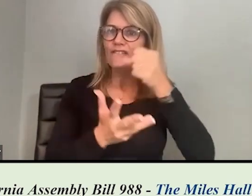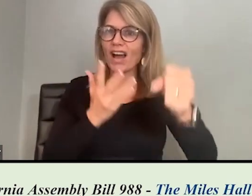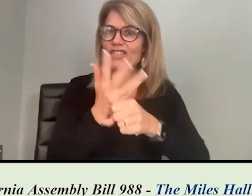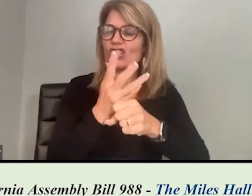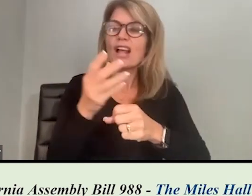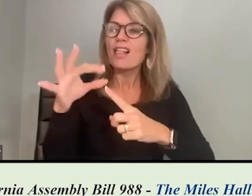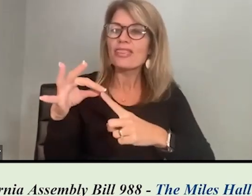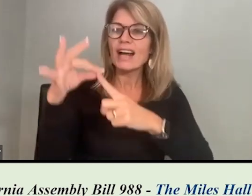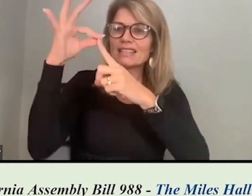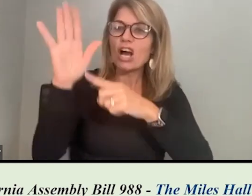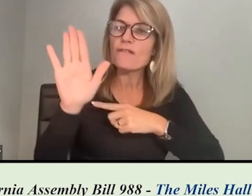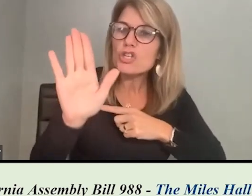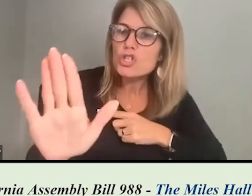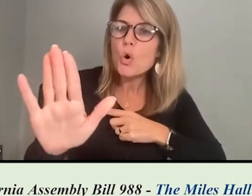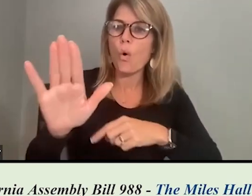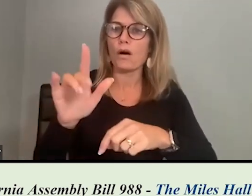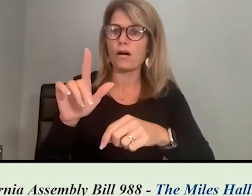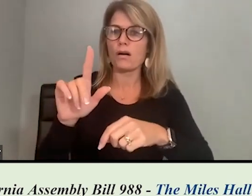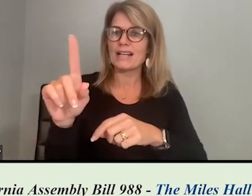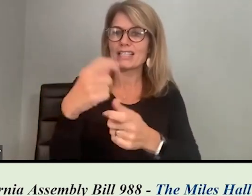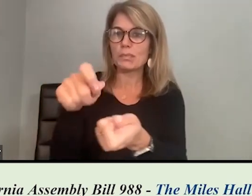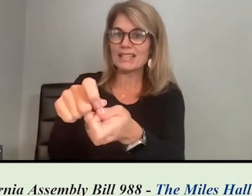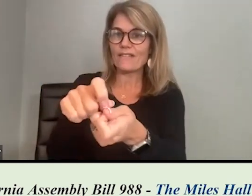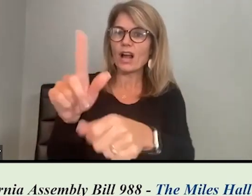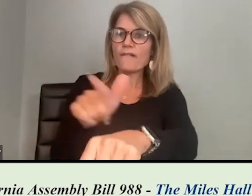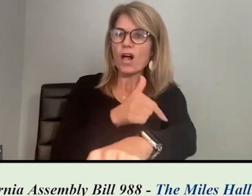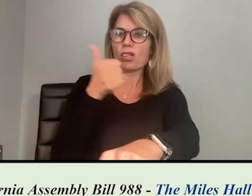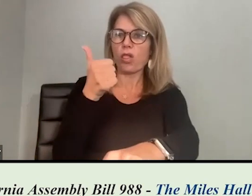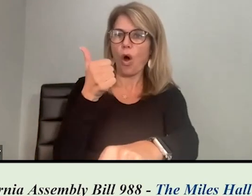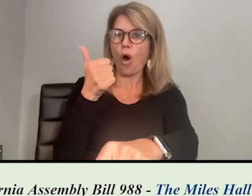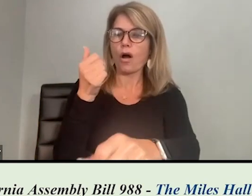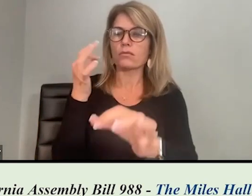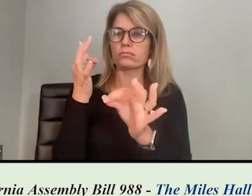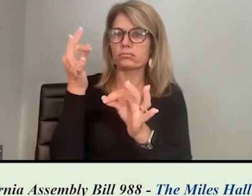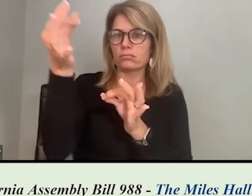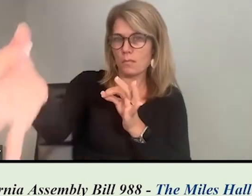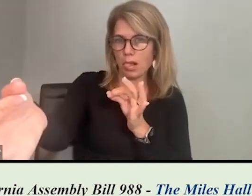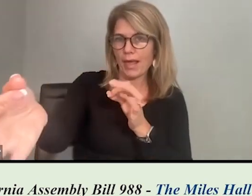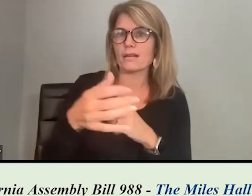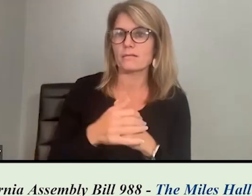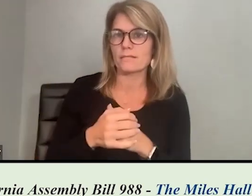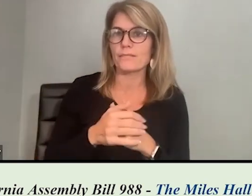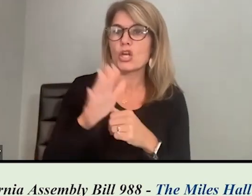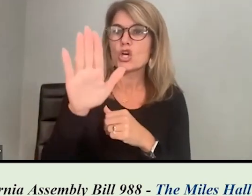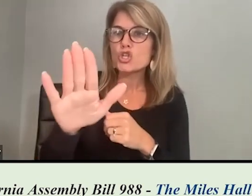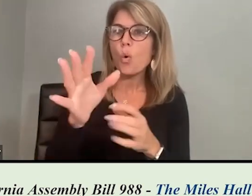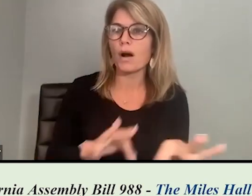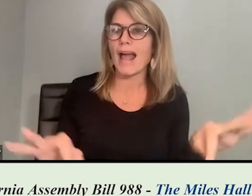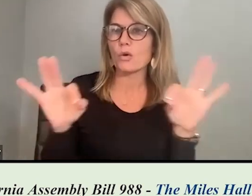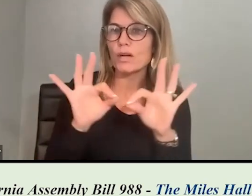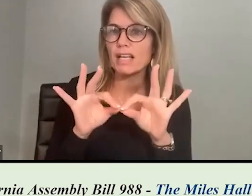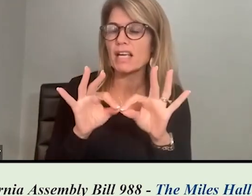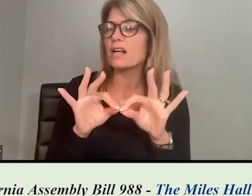of your long-range plan, focusing again on equity, to ensure that the provision of care is not going